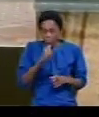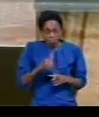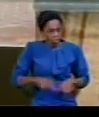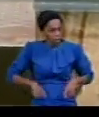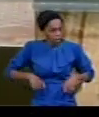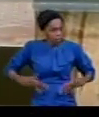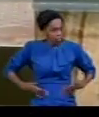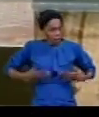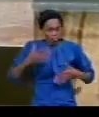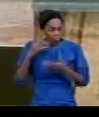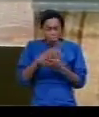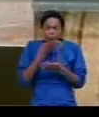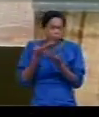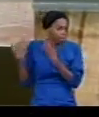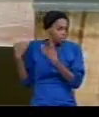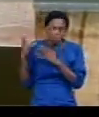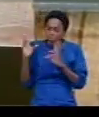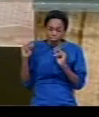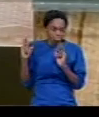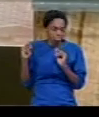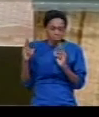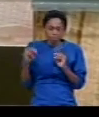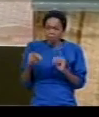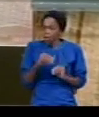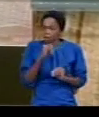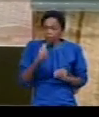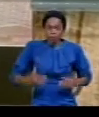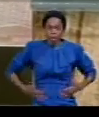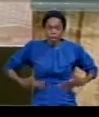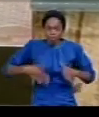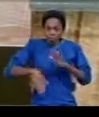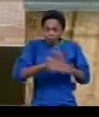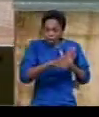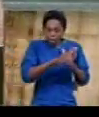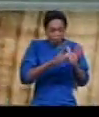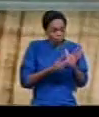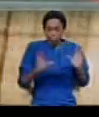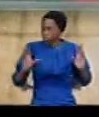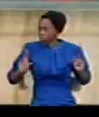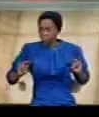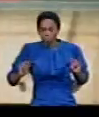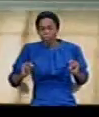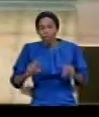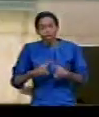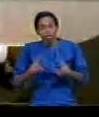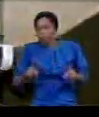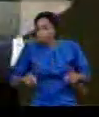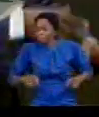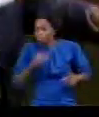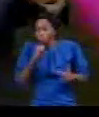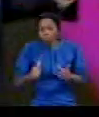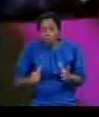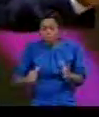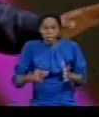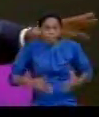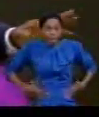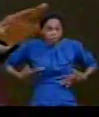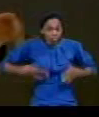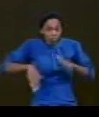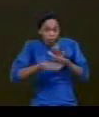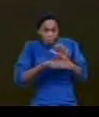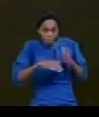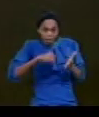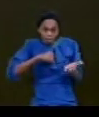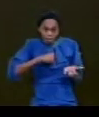past, not the life under the law, not the life under self-righteousness, the new